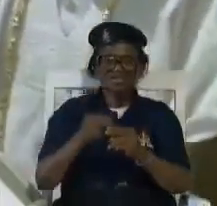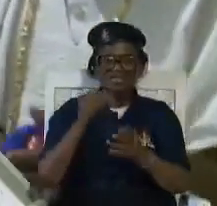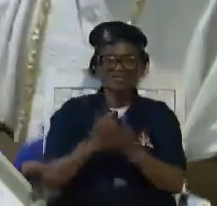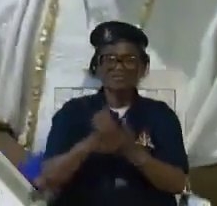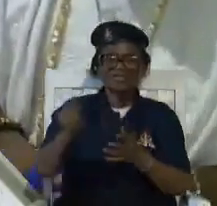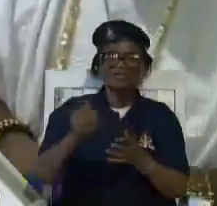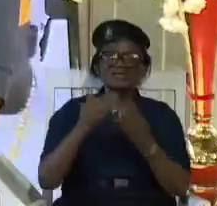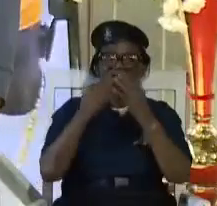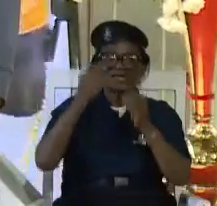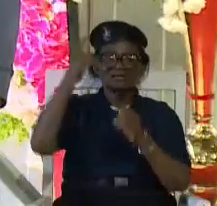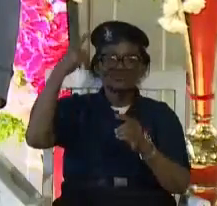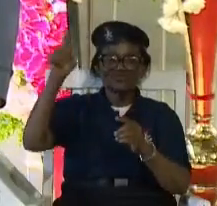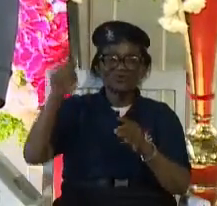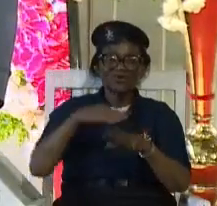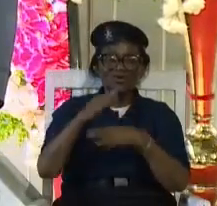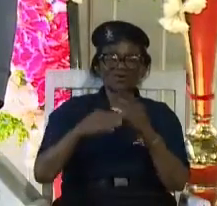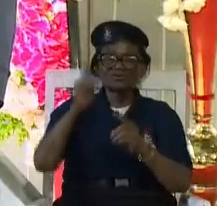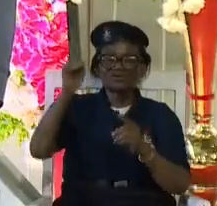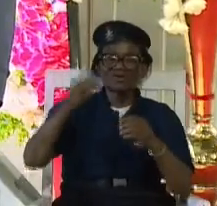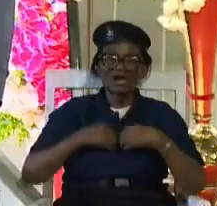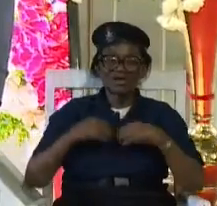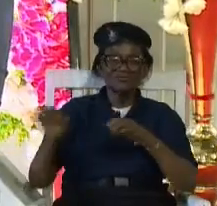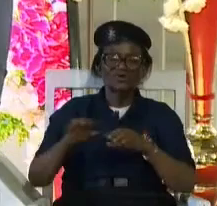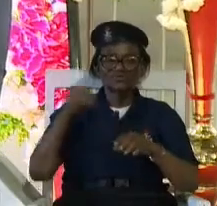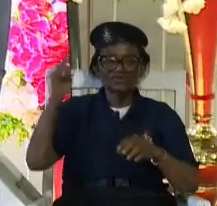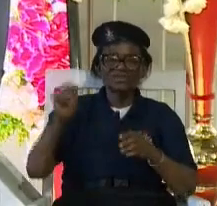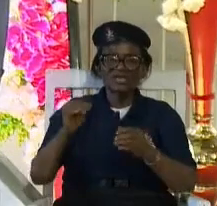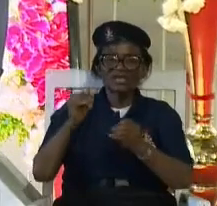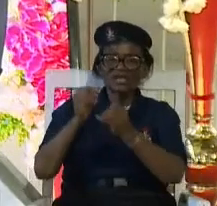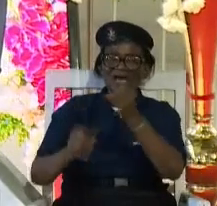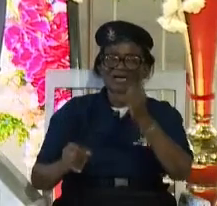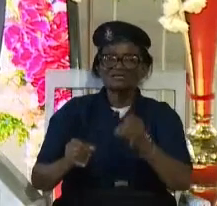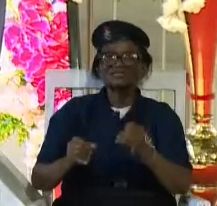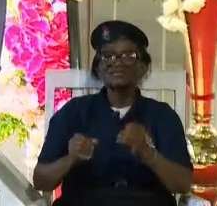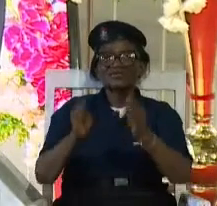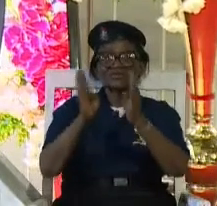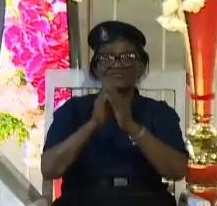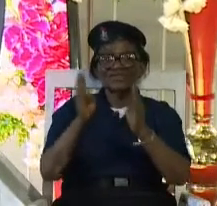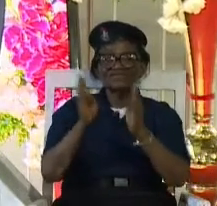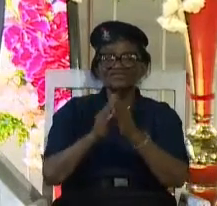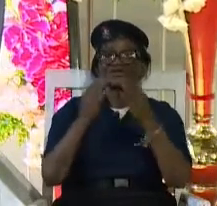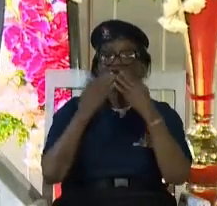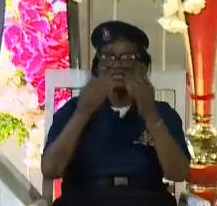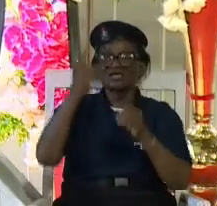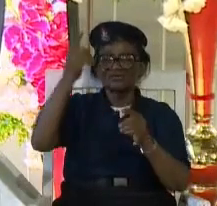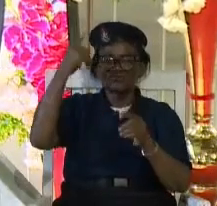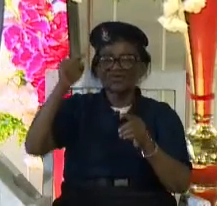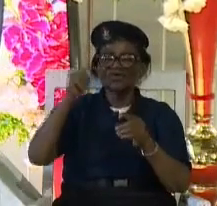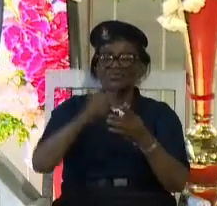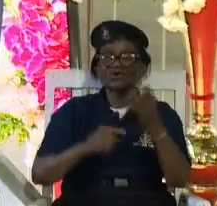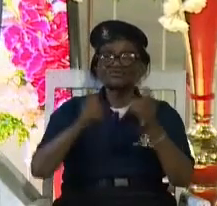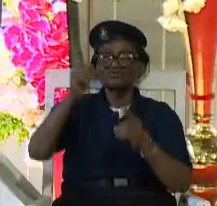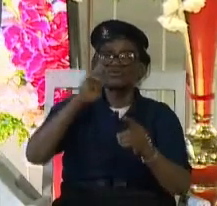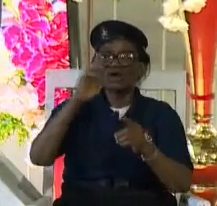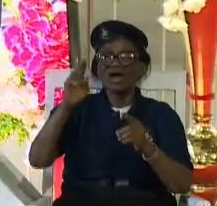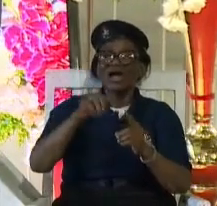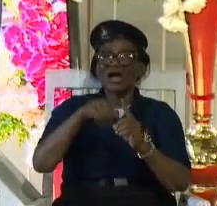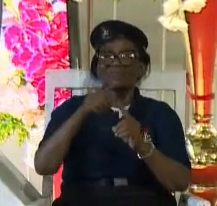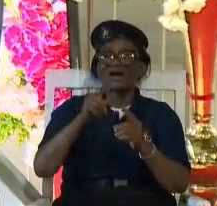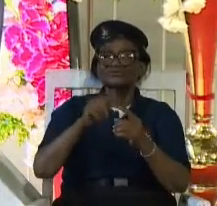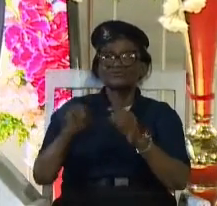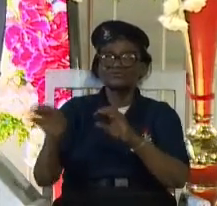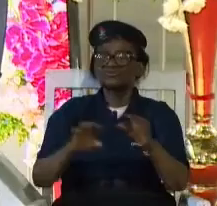Thank you for all you've done for us since the last convention. Thank you for what you're about to do during this